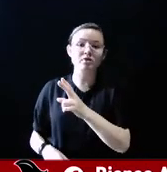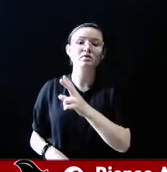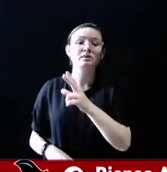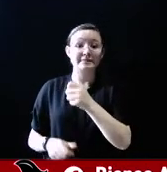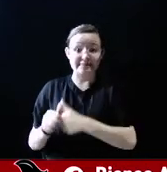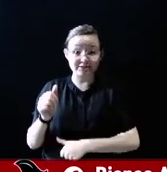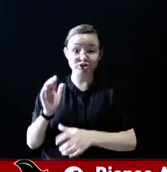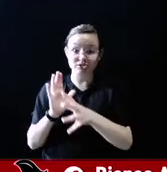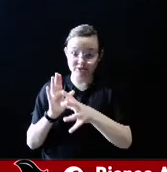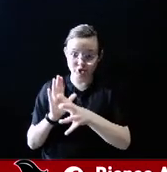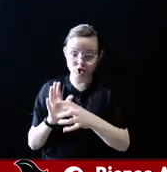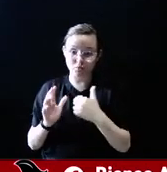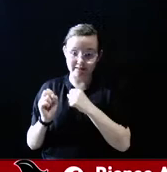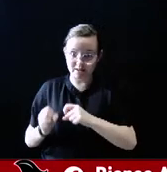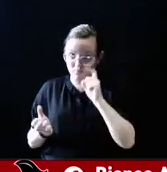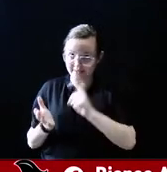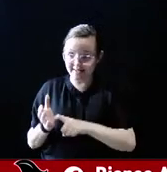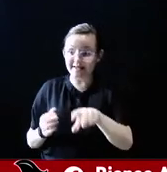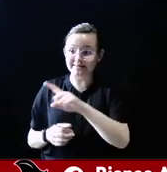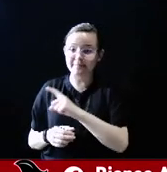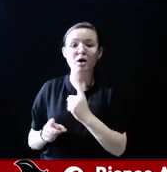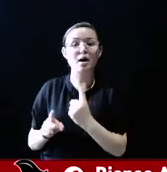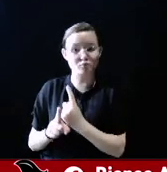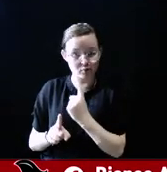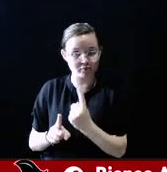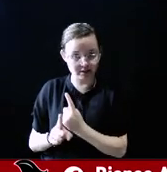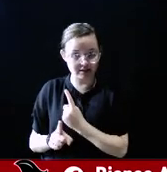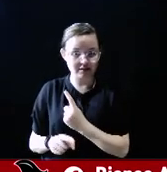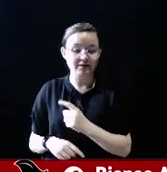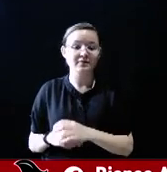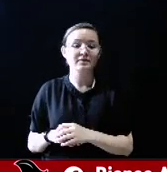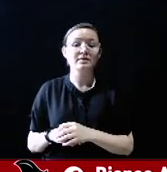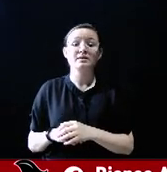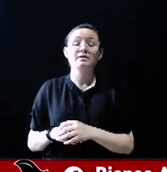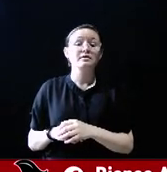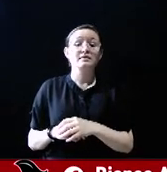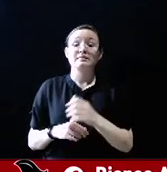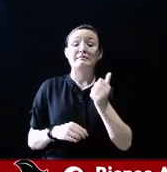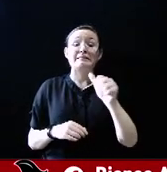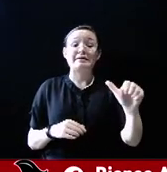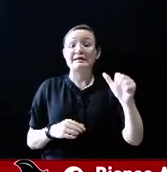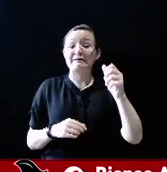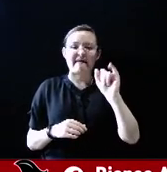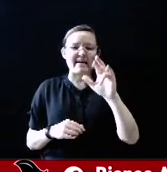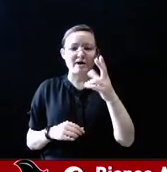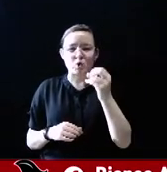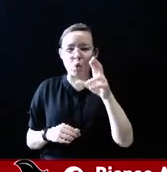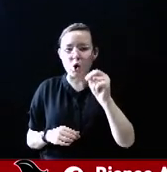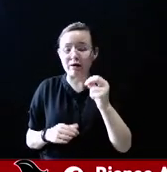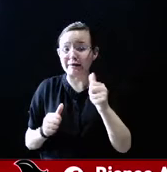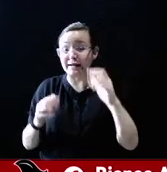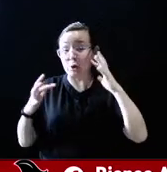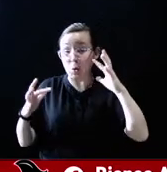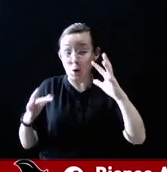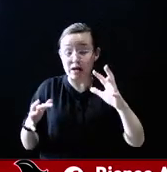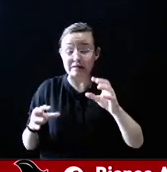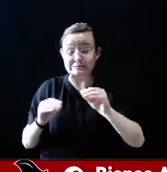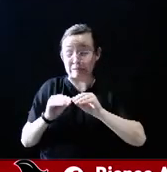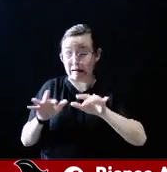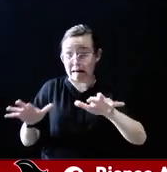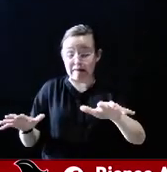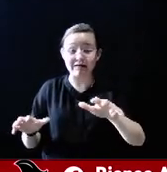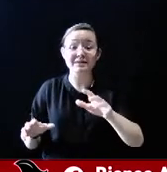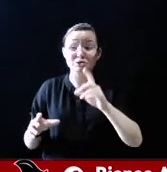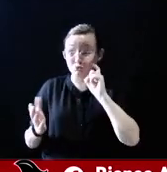each senior may be recognized appropriately. The use of any mechanical noisemakers as a method of recognizing an